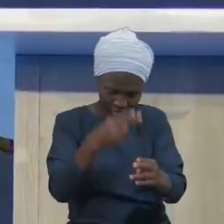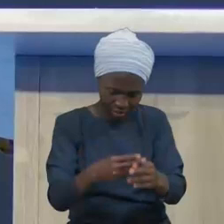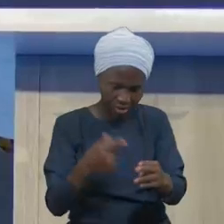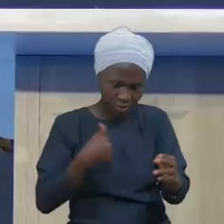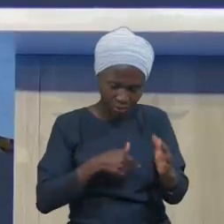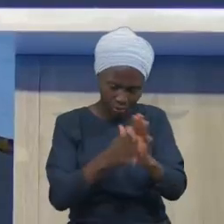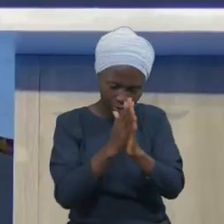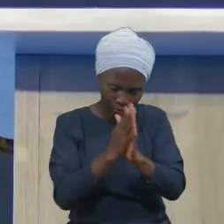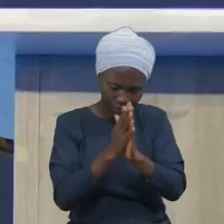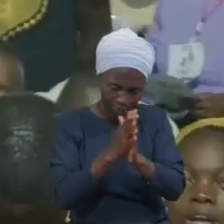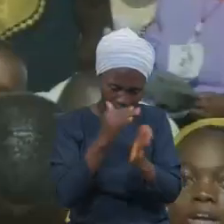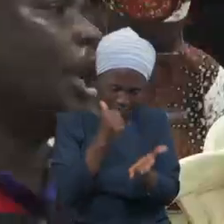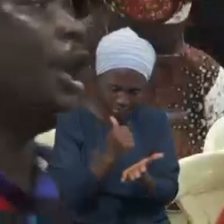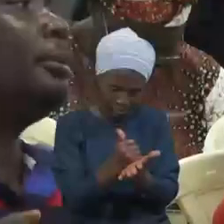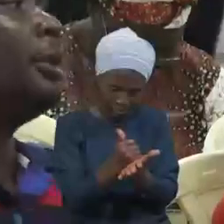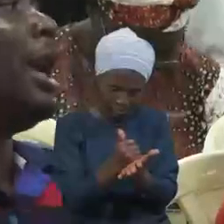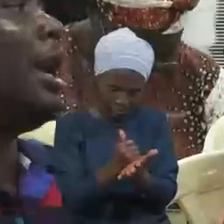name we pray.